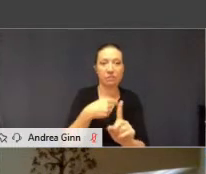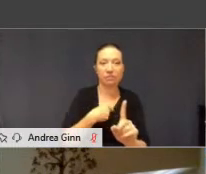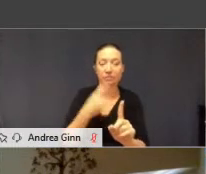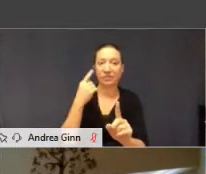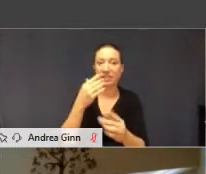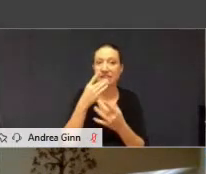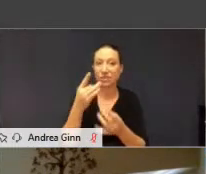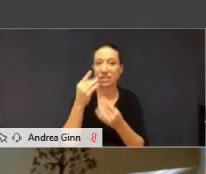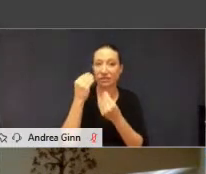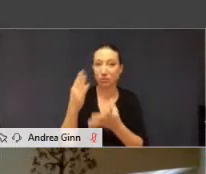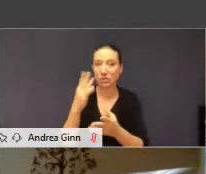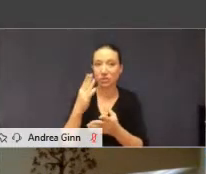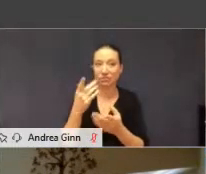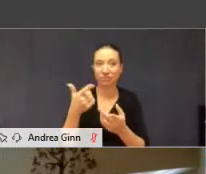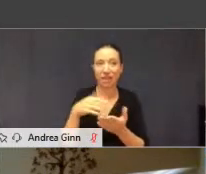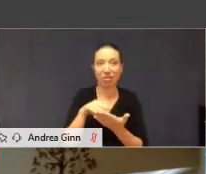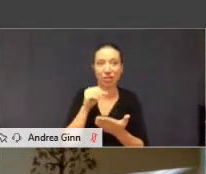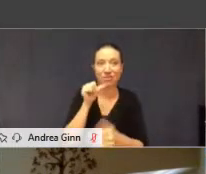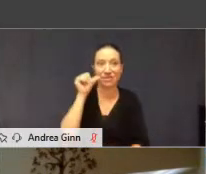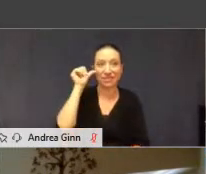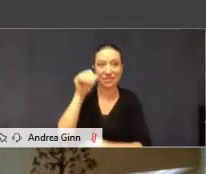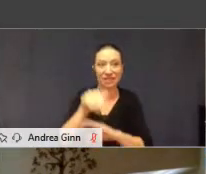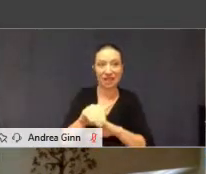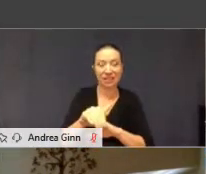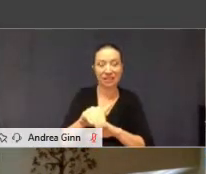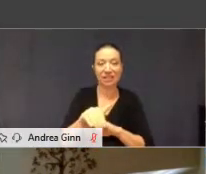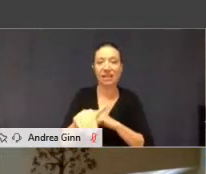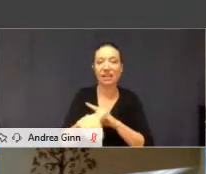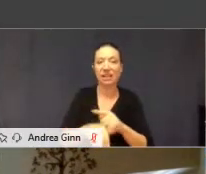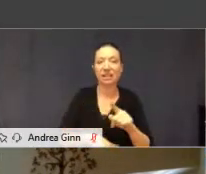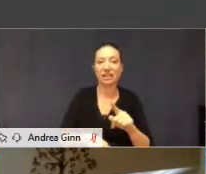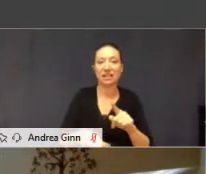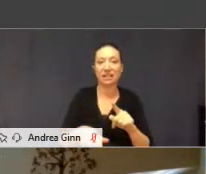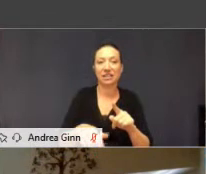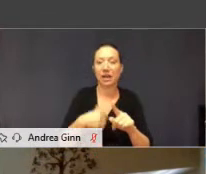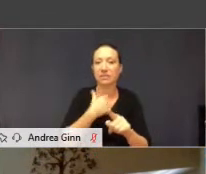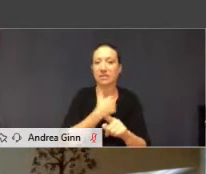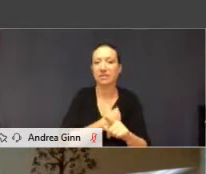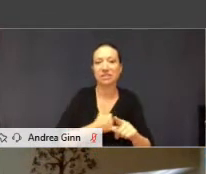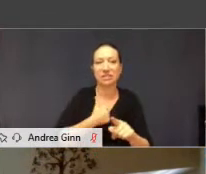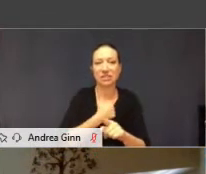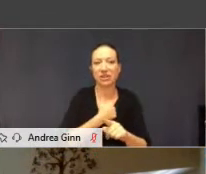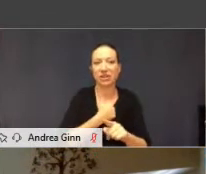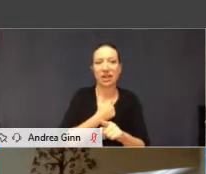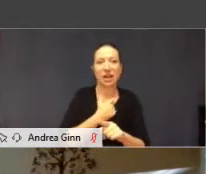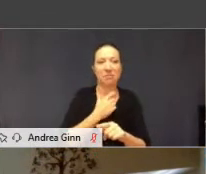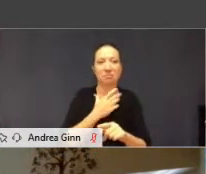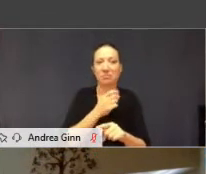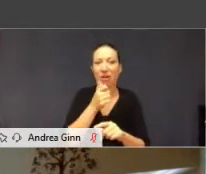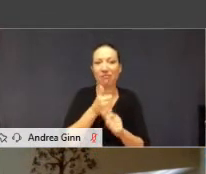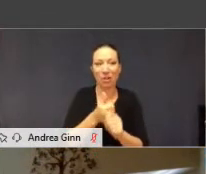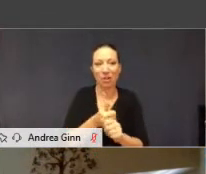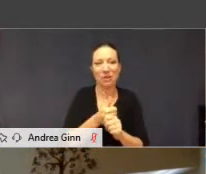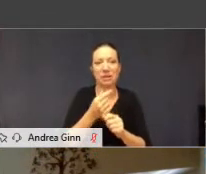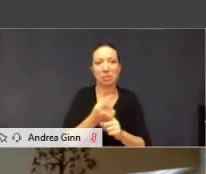think folks are catching up. Madam Chair, I'm sorry, virtual forum, I'm very bad about keeping with protocol here. So